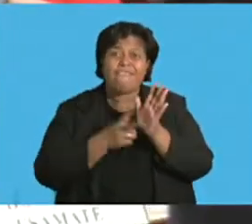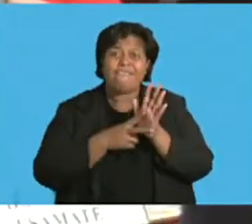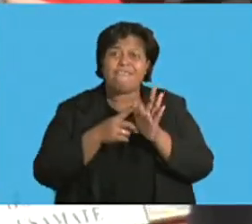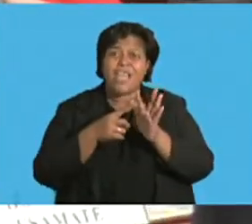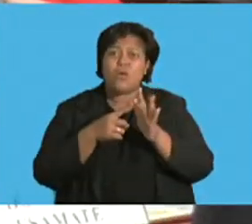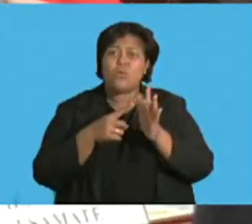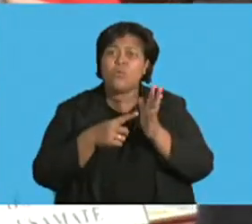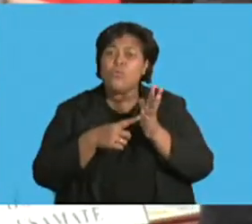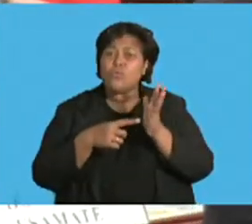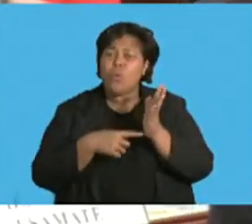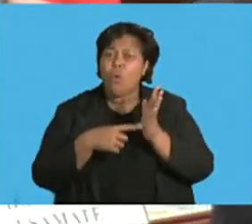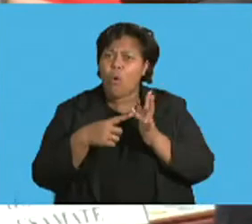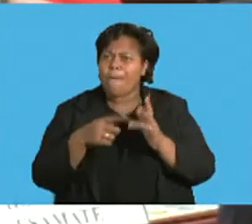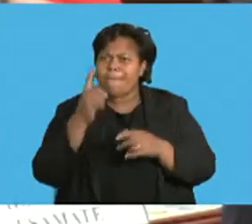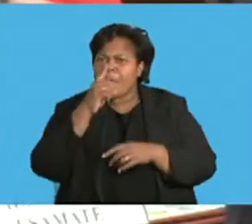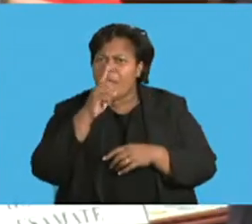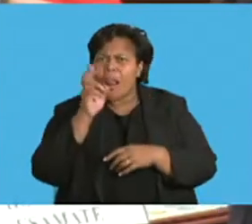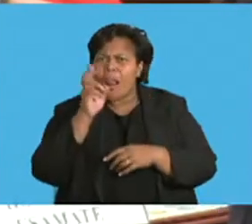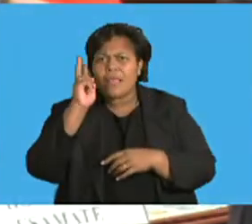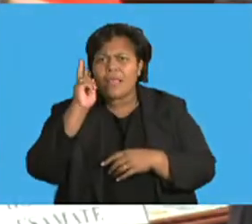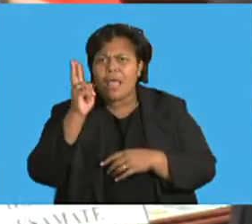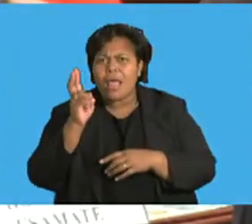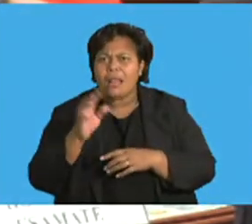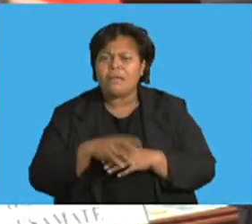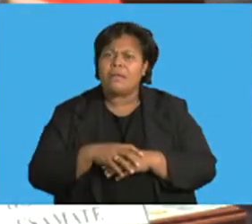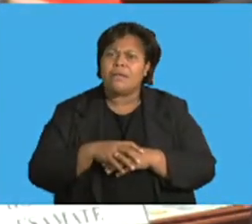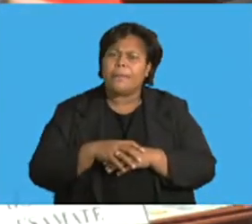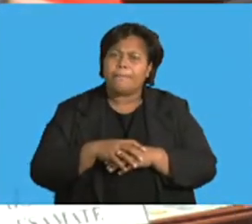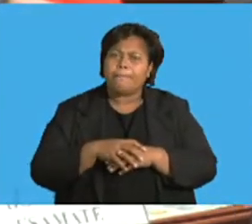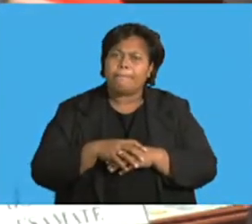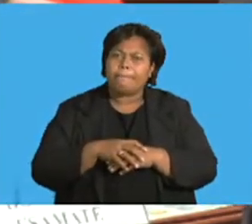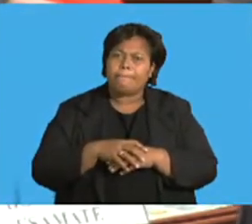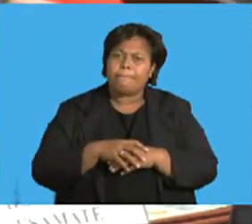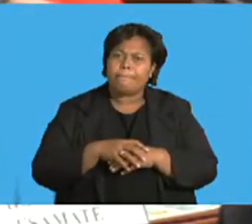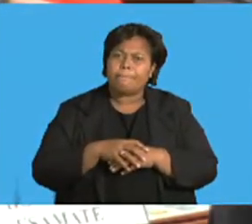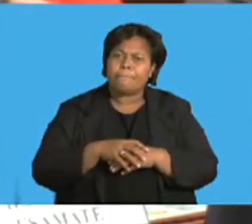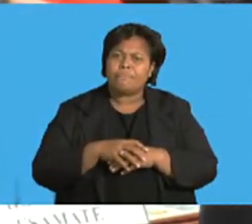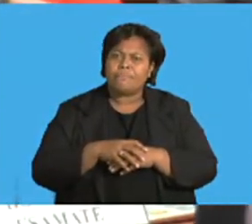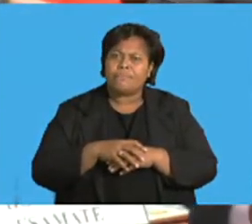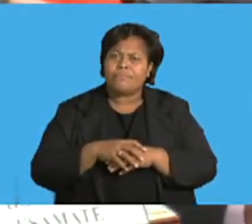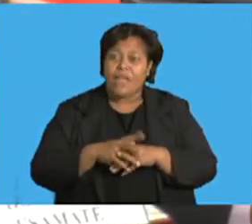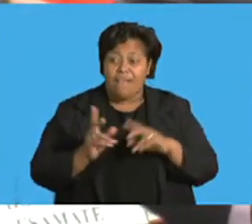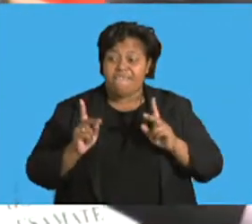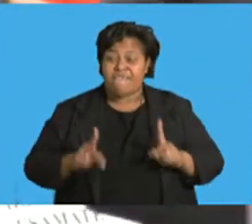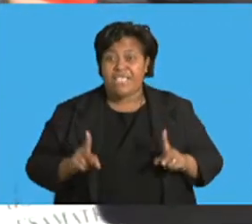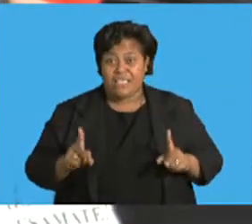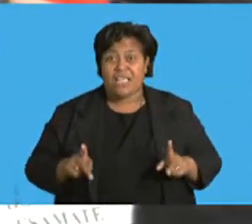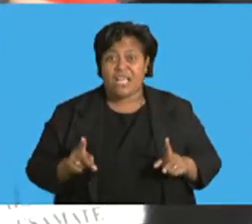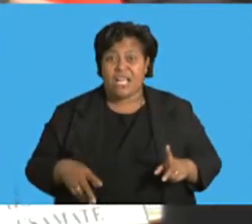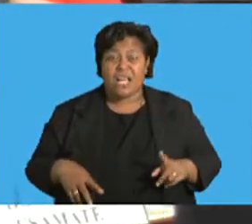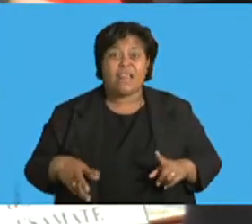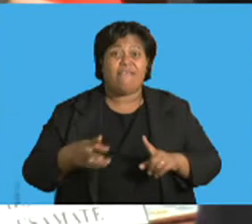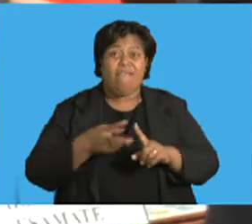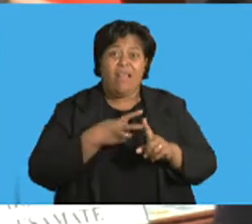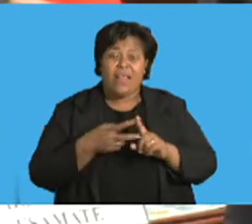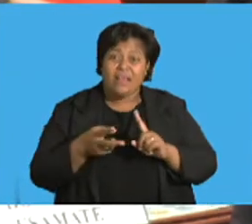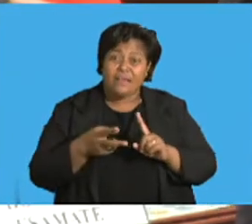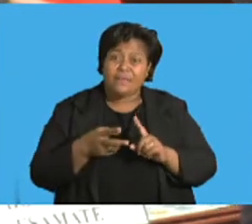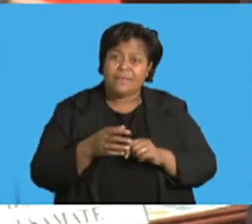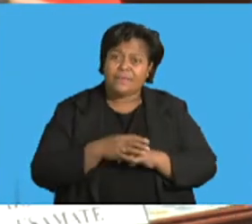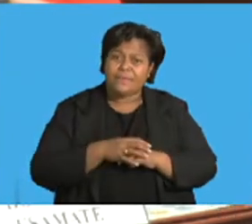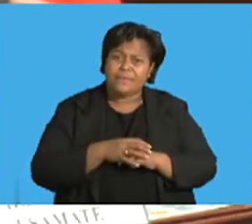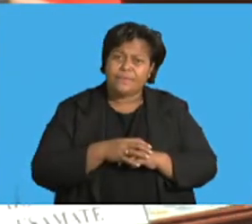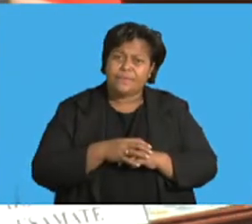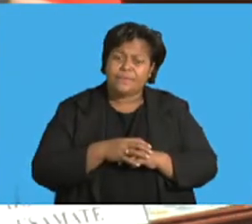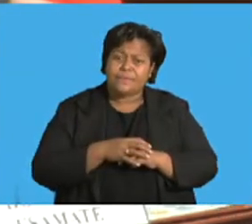again violated not just from a structural perspective, but physically. People were found copulating on the